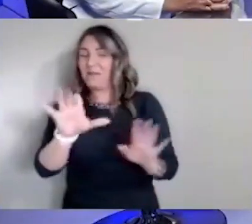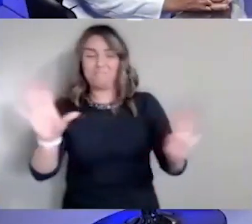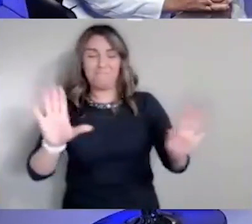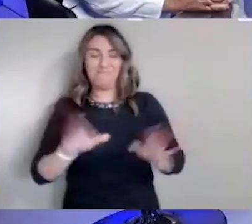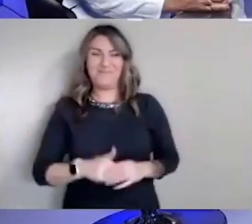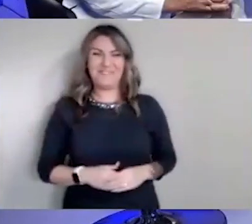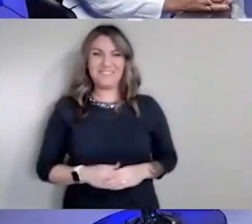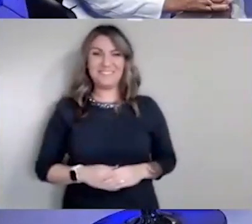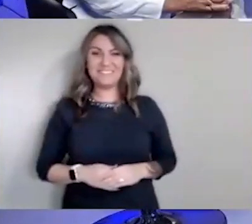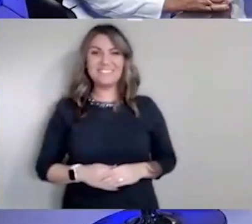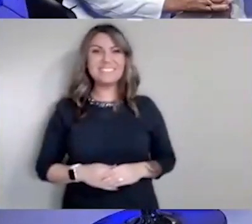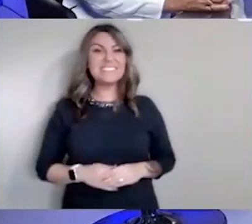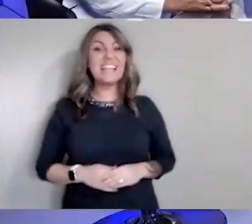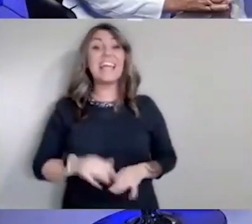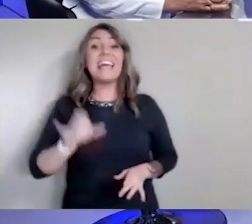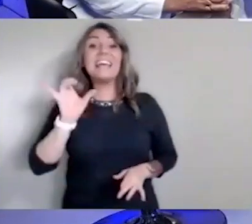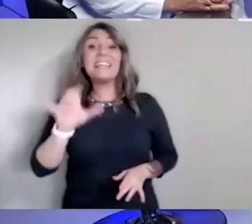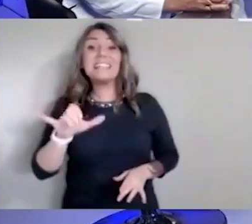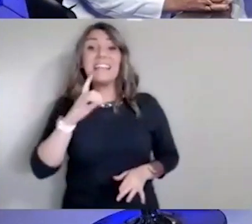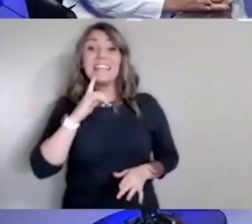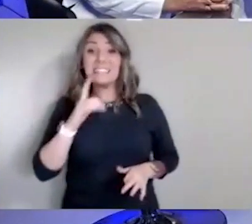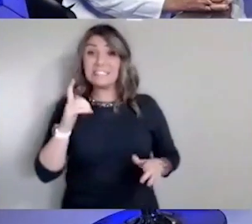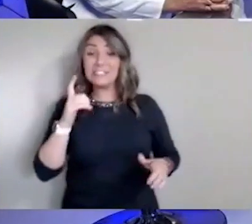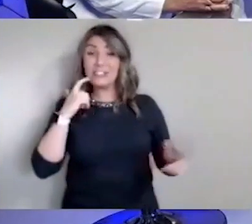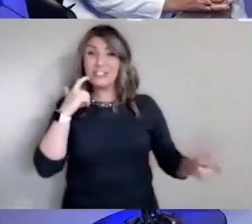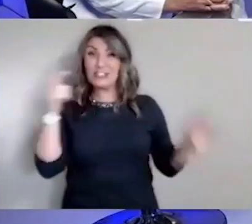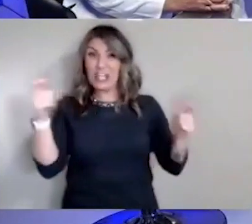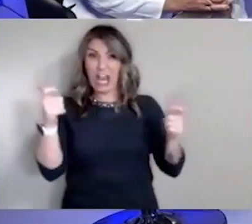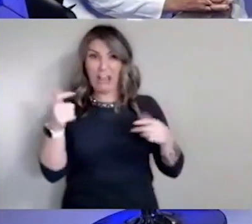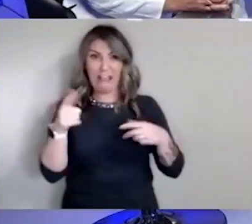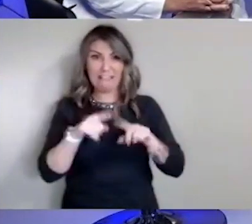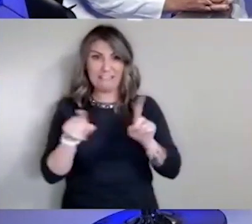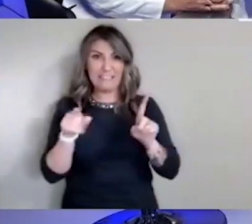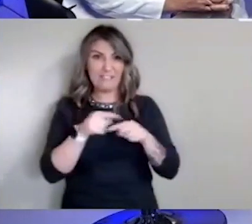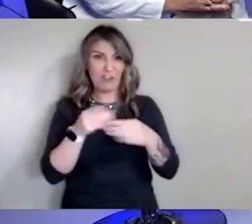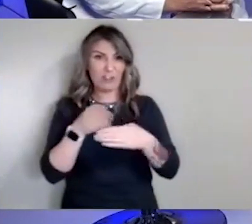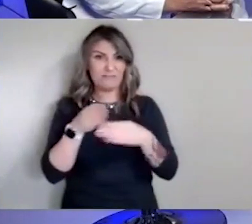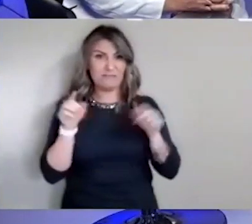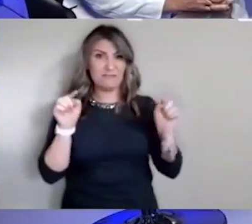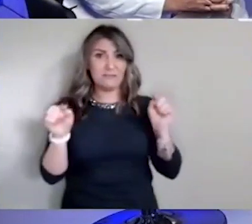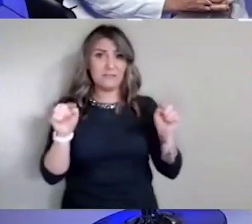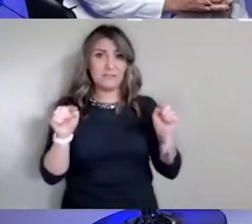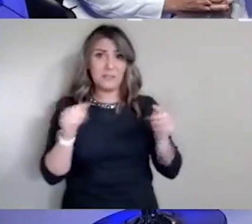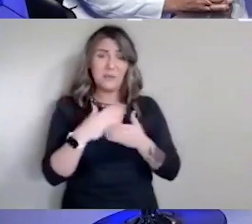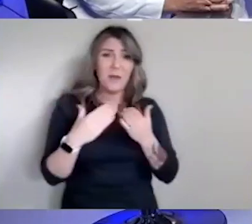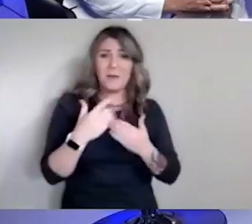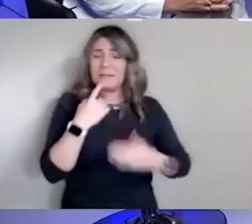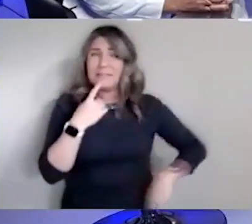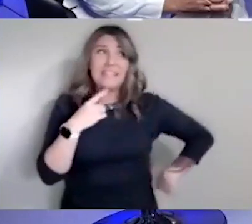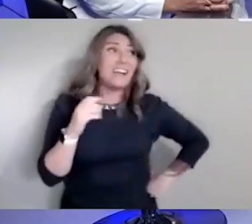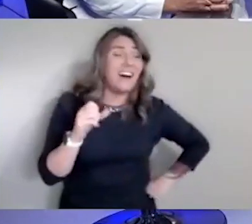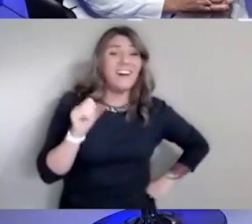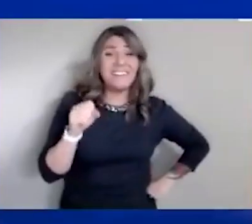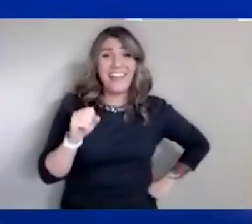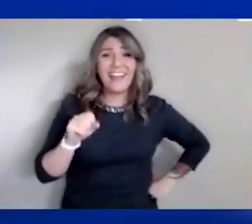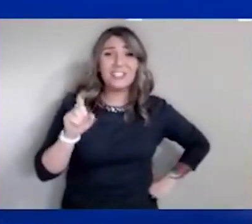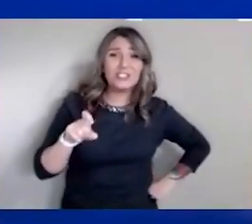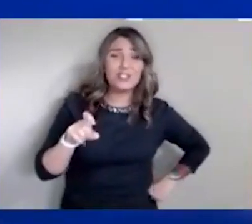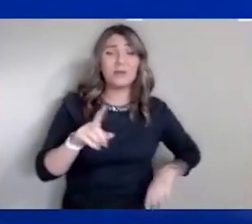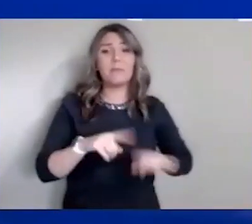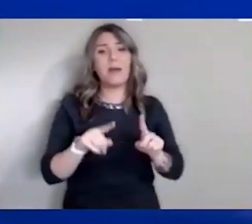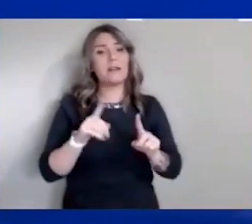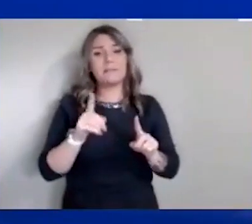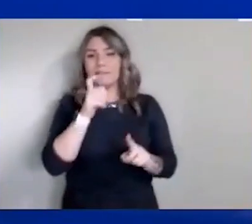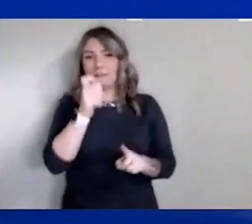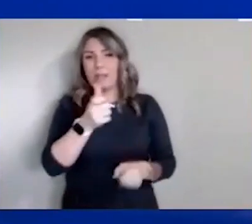That's a big differential. Yeah. Right, that's a big differential. And part of me would say, gosh, let's do that. But I don't know that that's the right choice